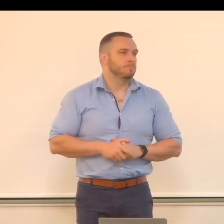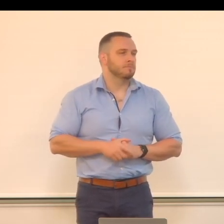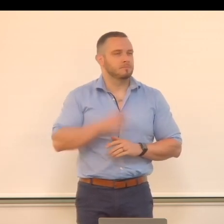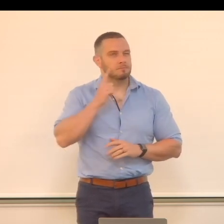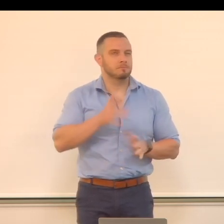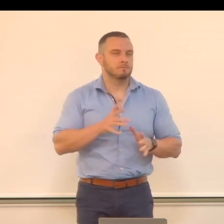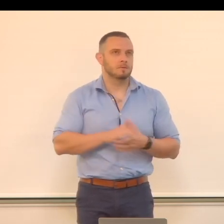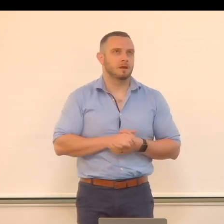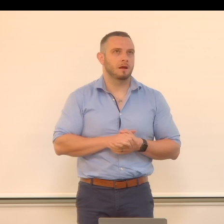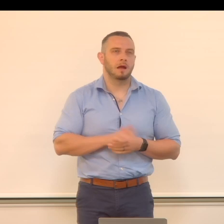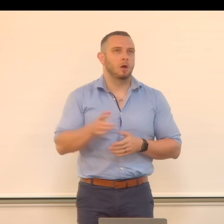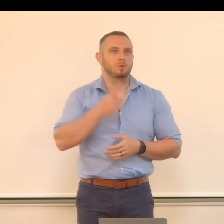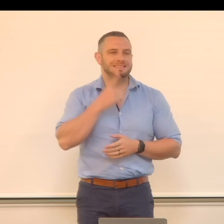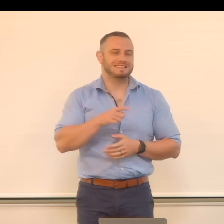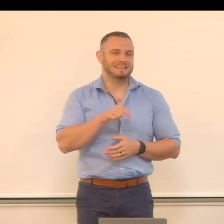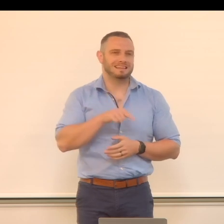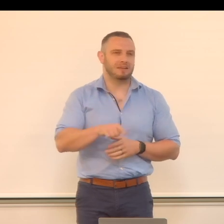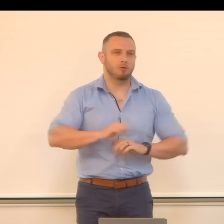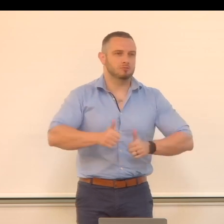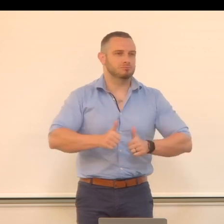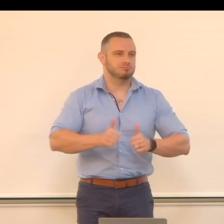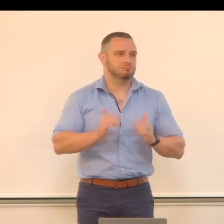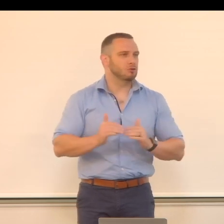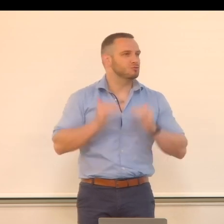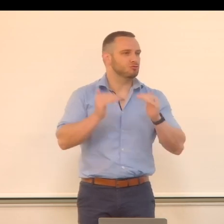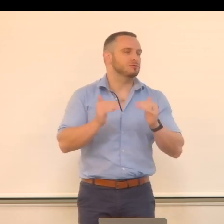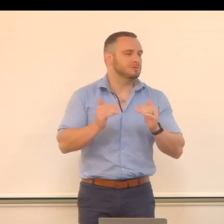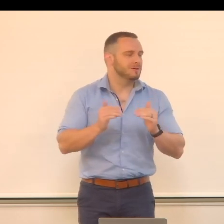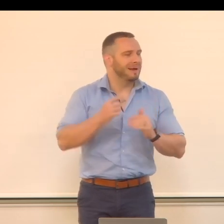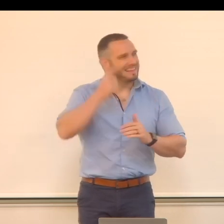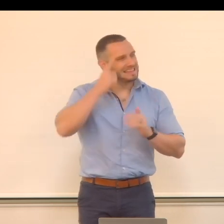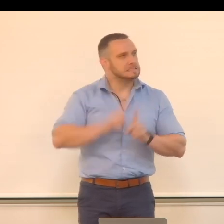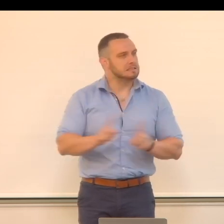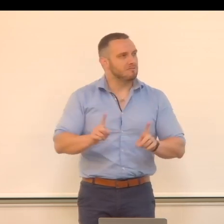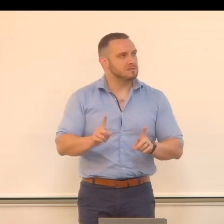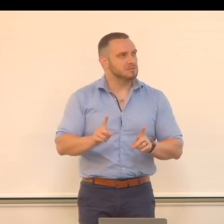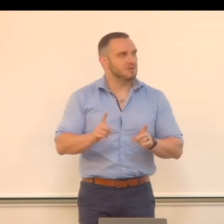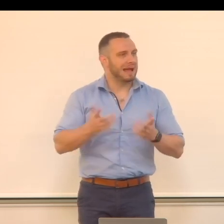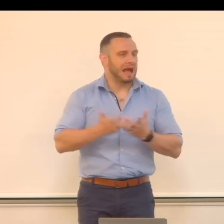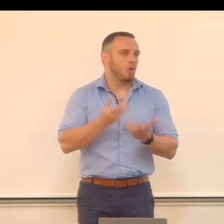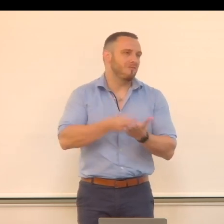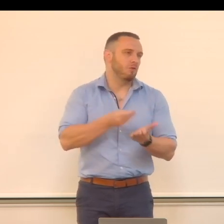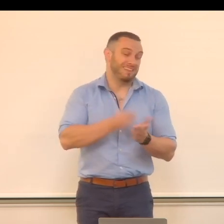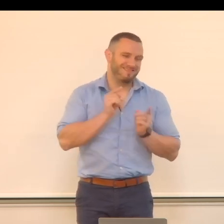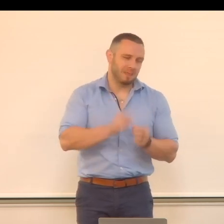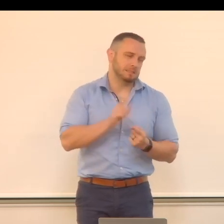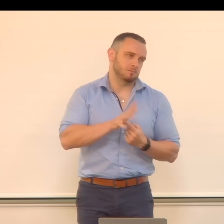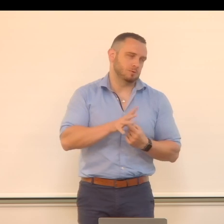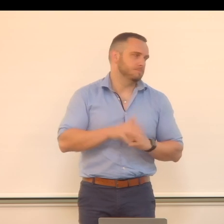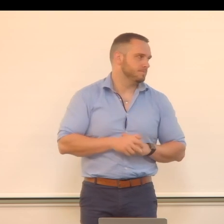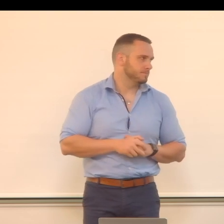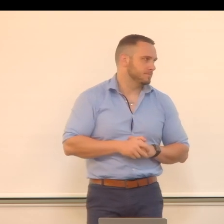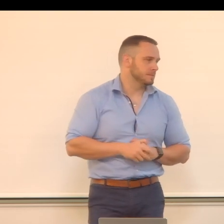wouldn't necessarily say they're amateur. I think it's the differences in how they're funded and supported. It's